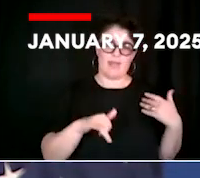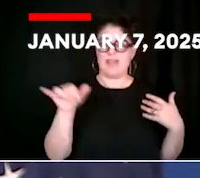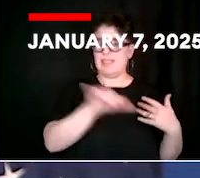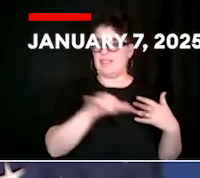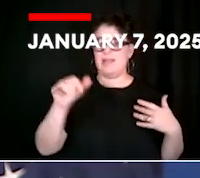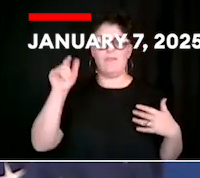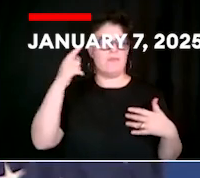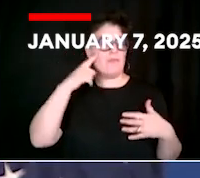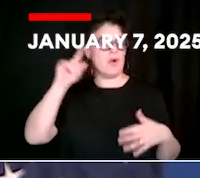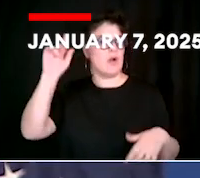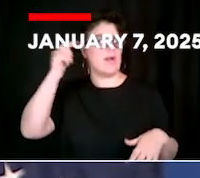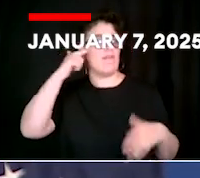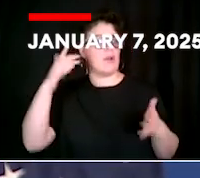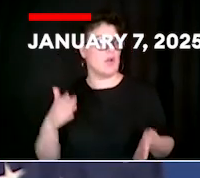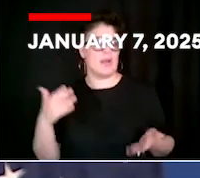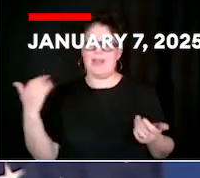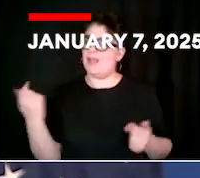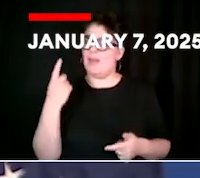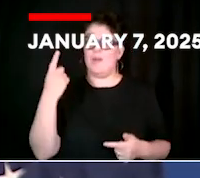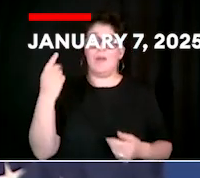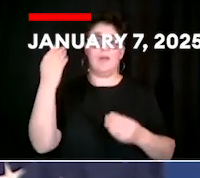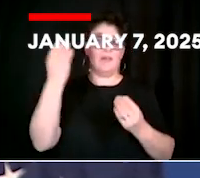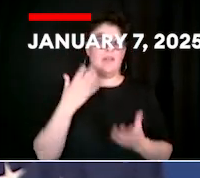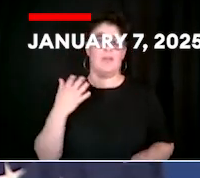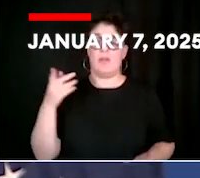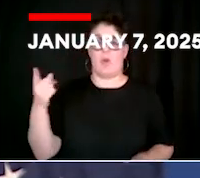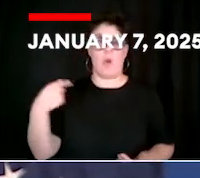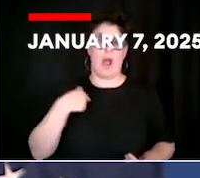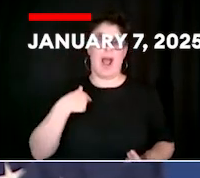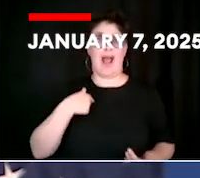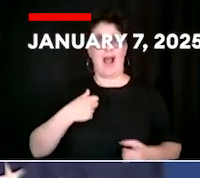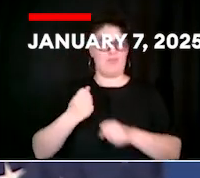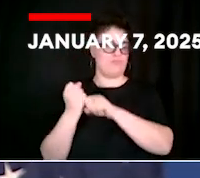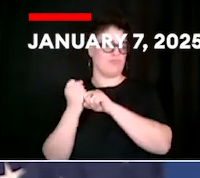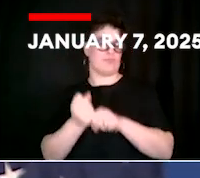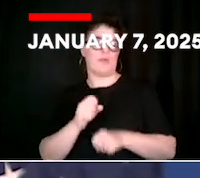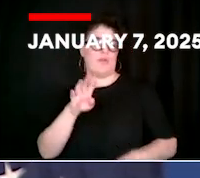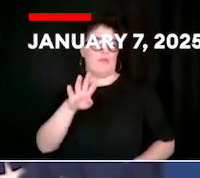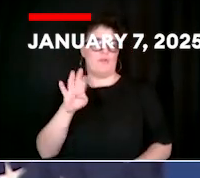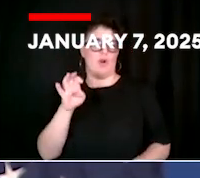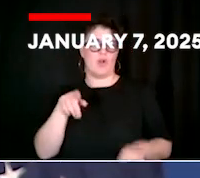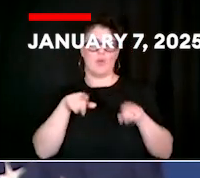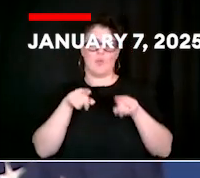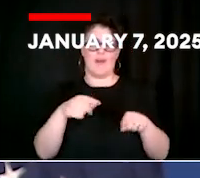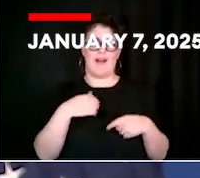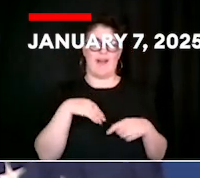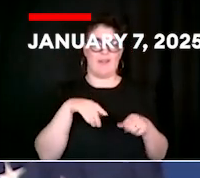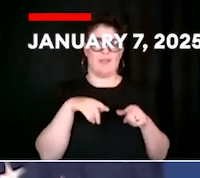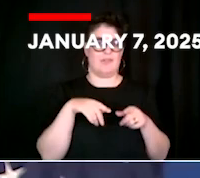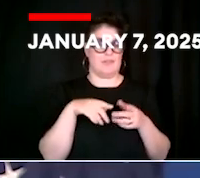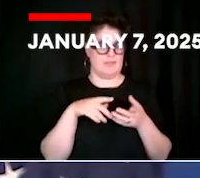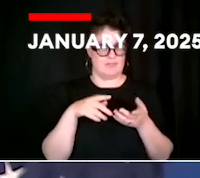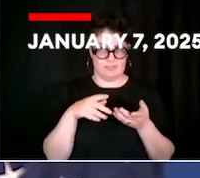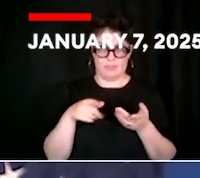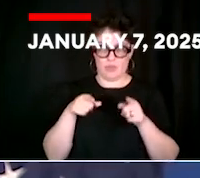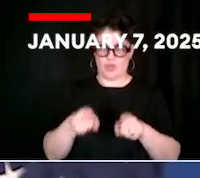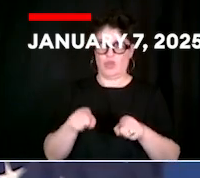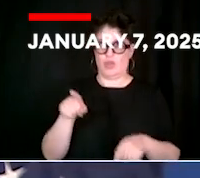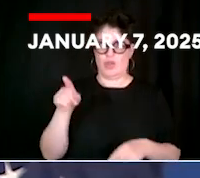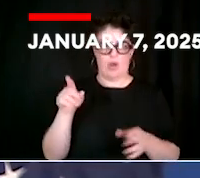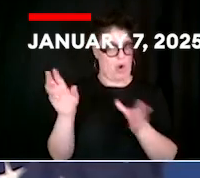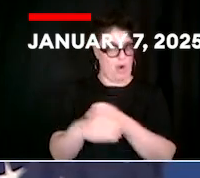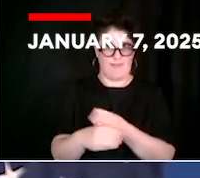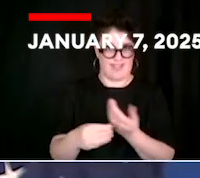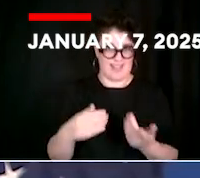me. Anyone that tells you they batted 400 while they were in office is just, they just lying. And so.